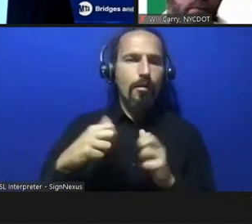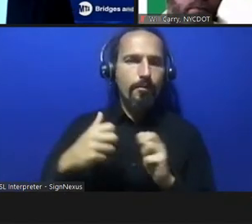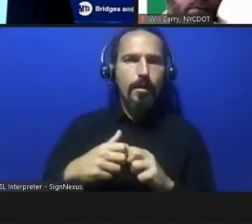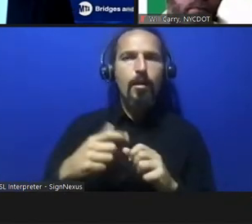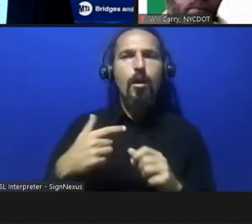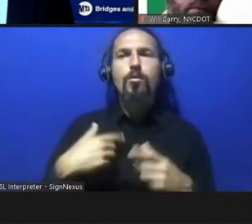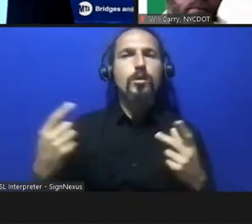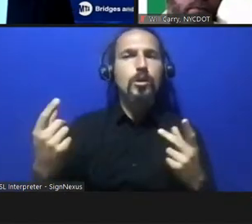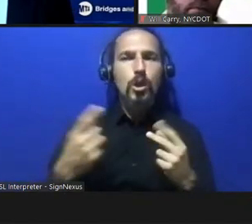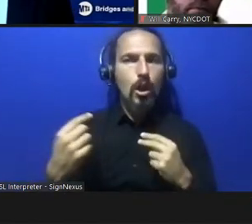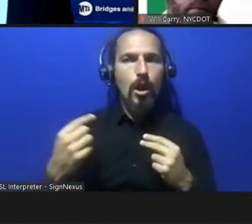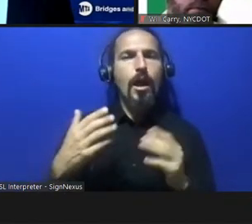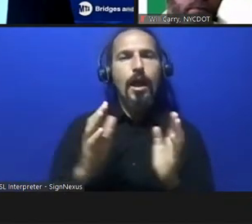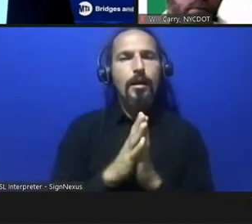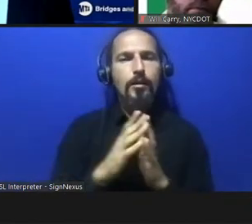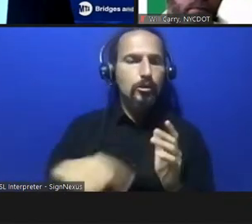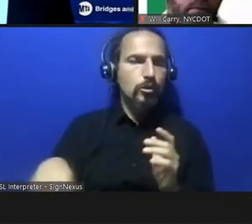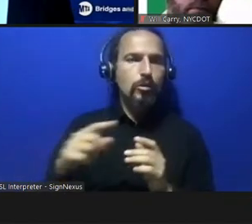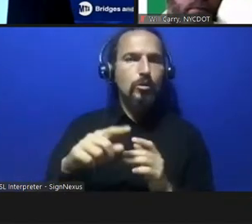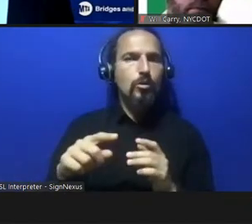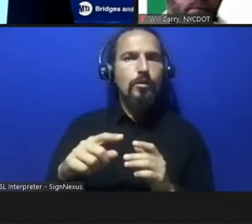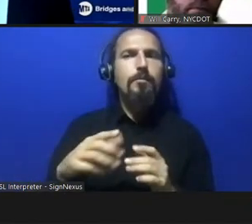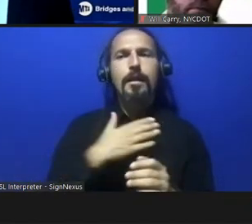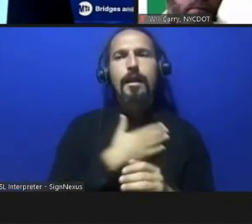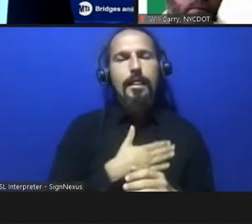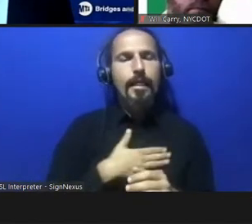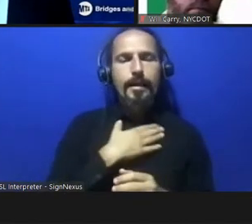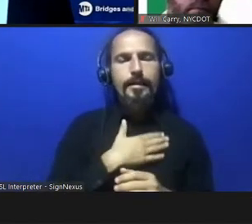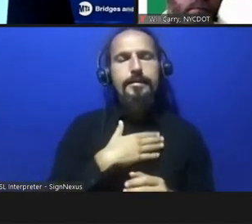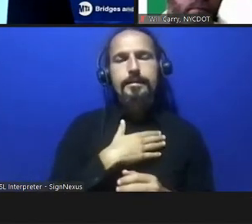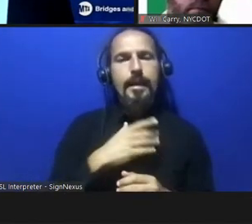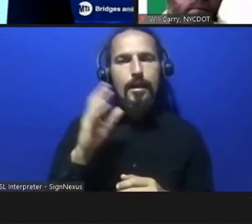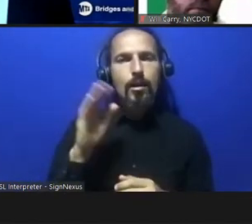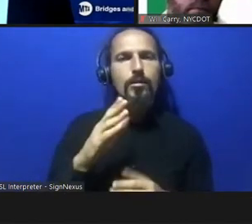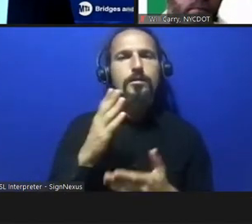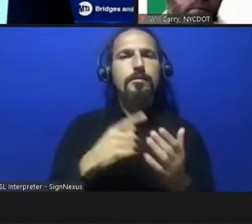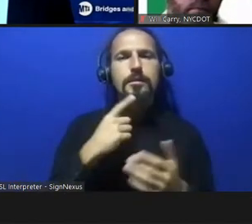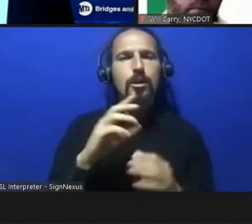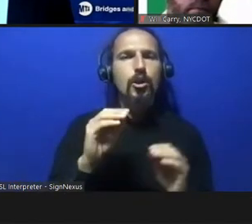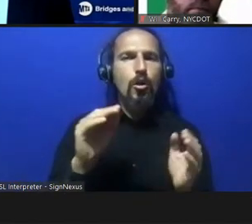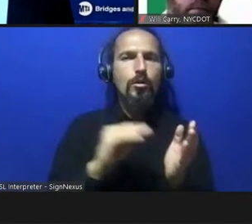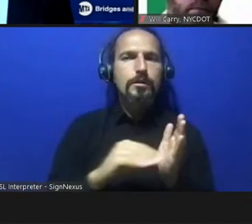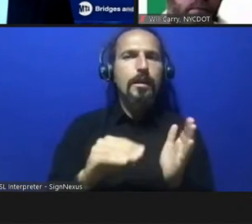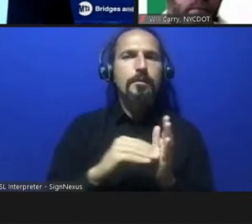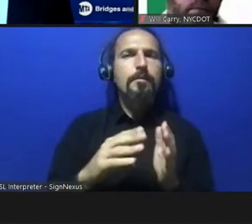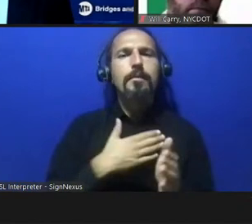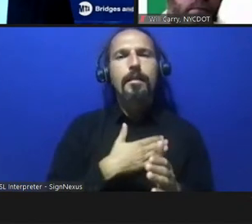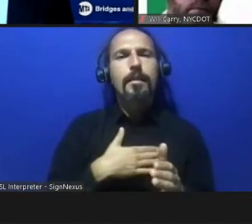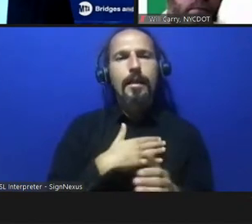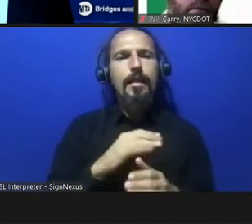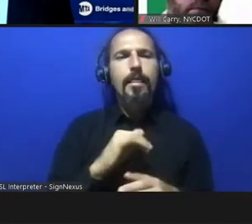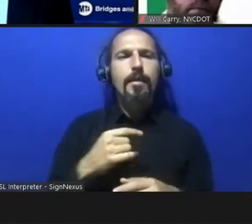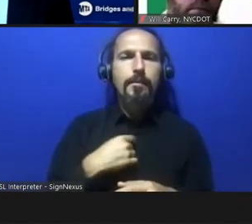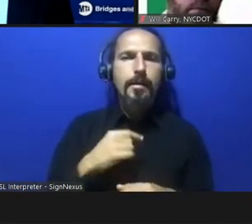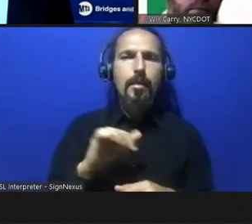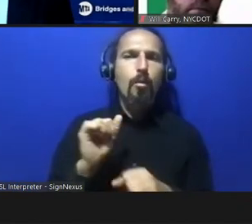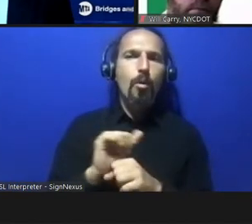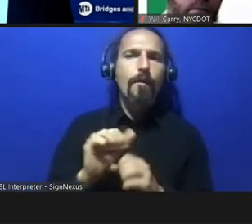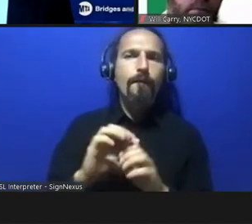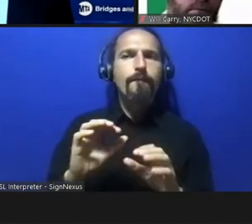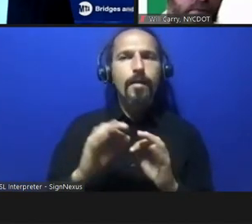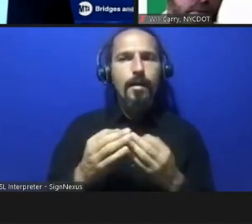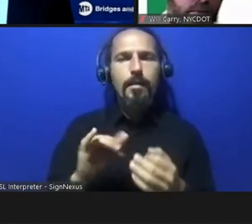all i want to ask all of you is that please take i know people say no exemption but please take people like me and working families like